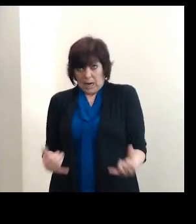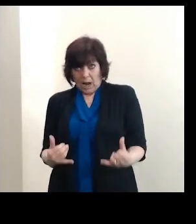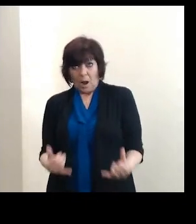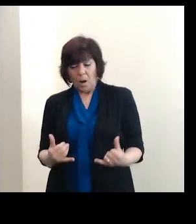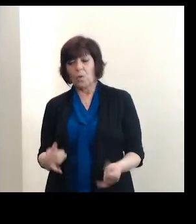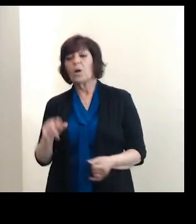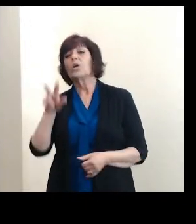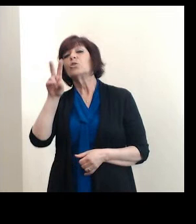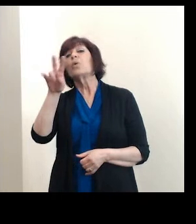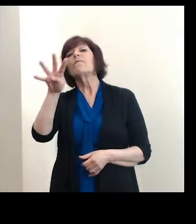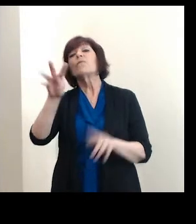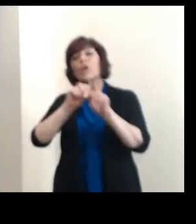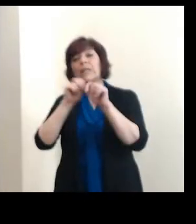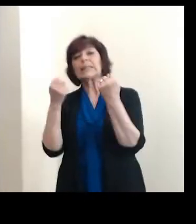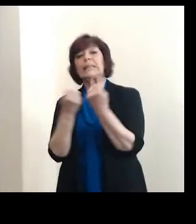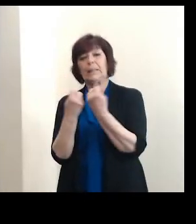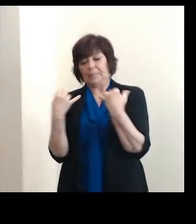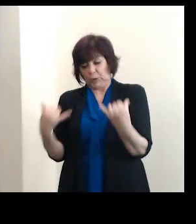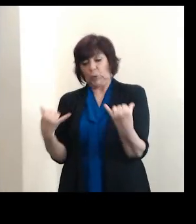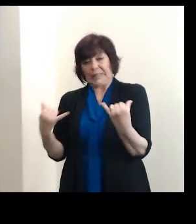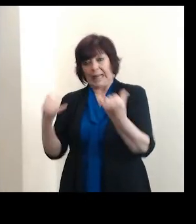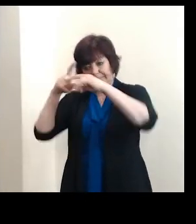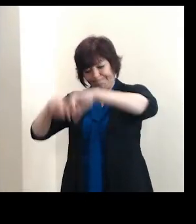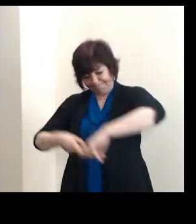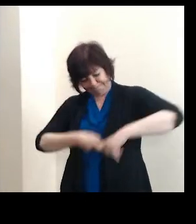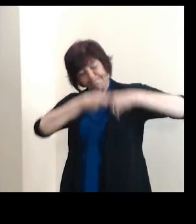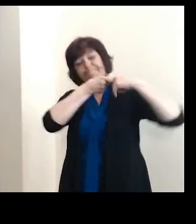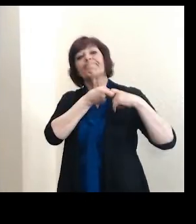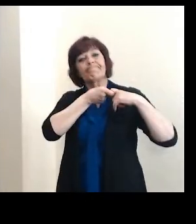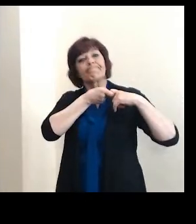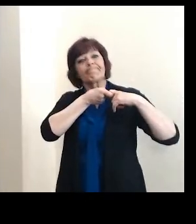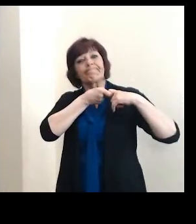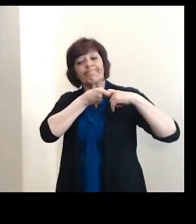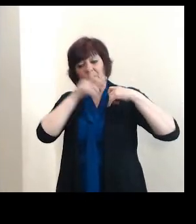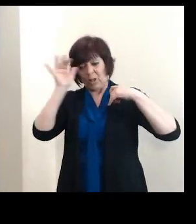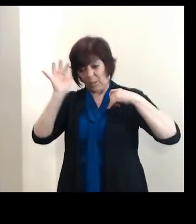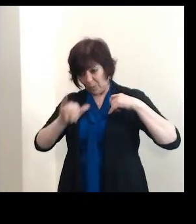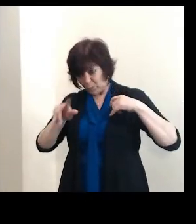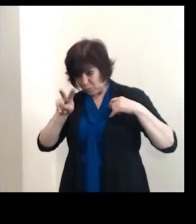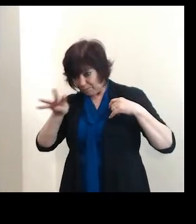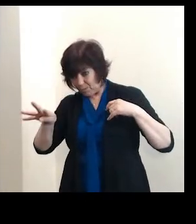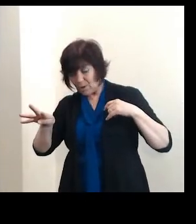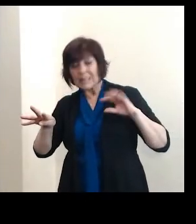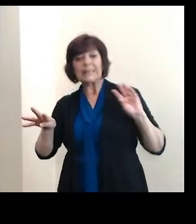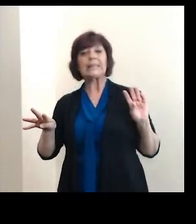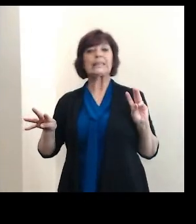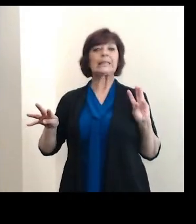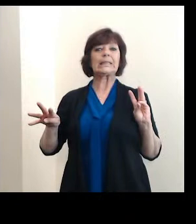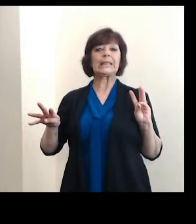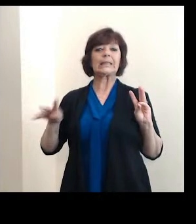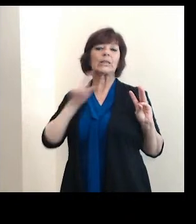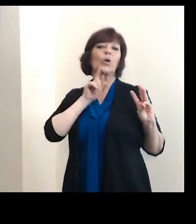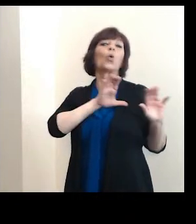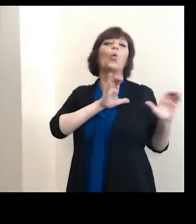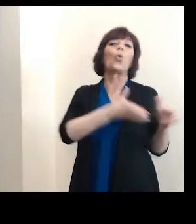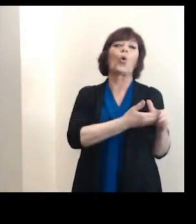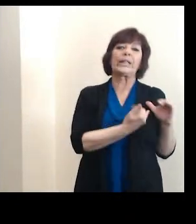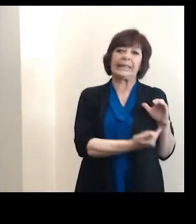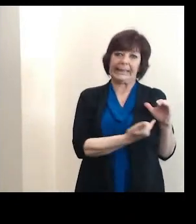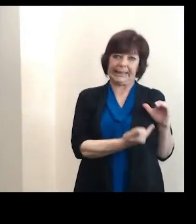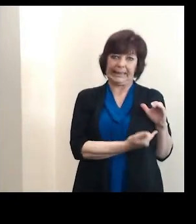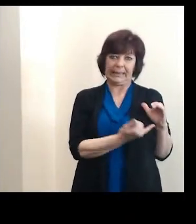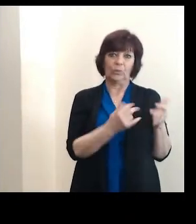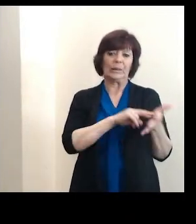are 24 teams as of today that have been put on pause. And of those, 6 teams have been placed in quarantine. So that means there